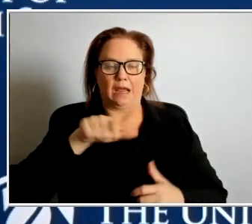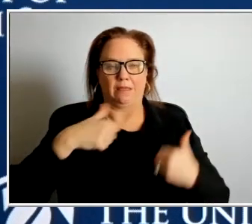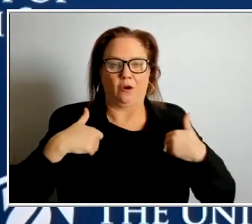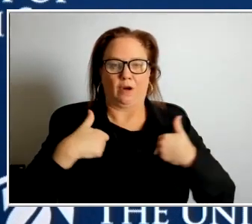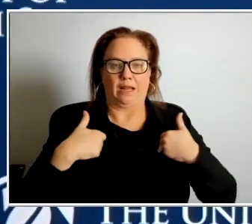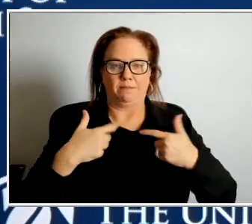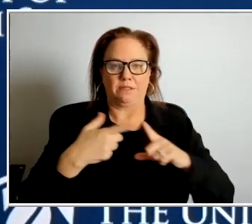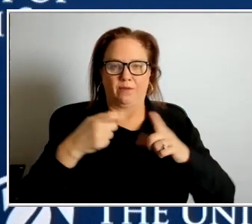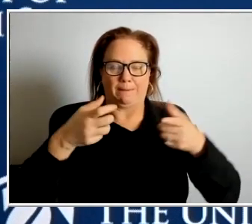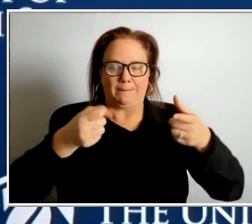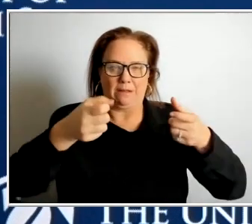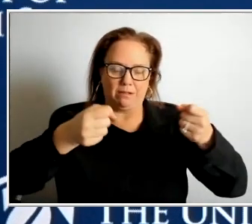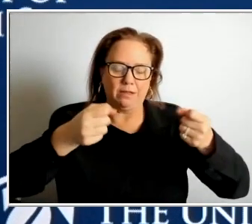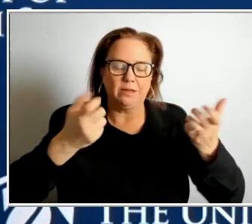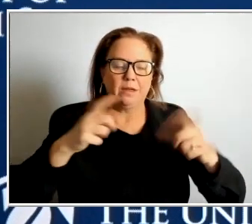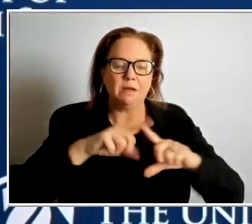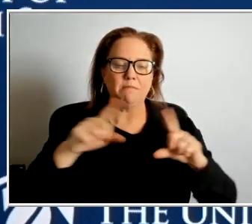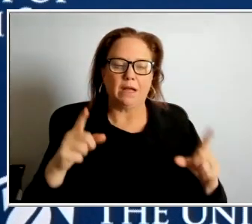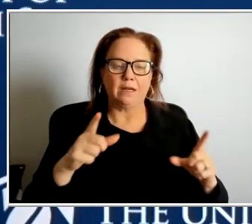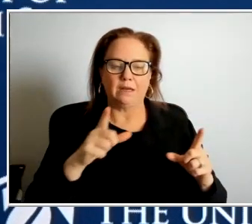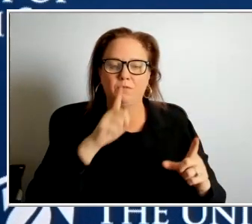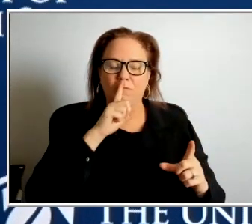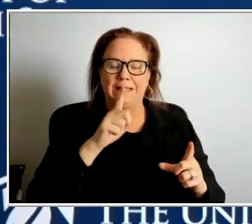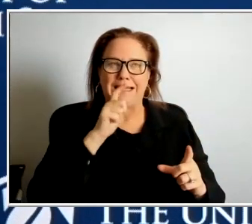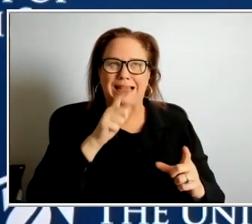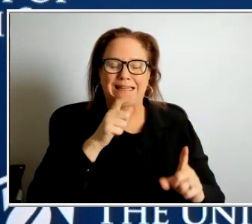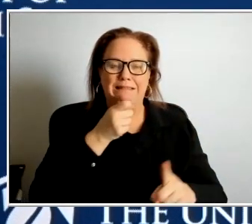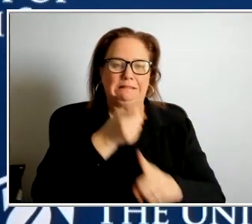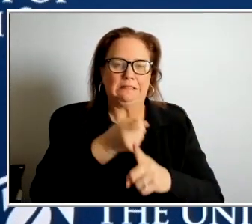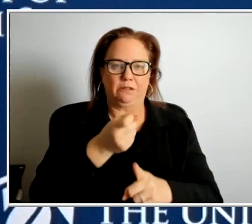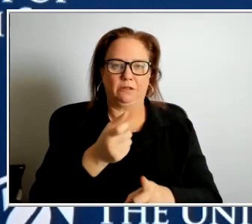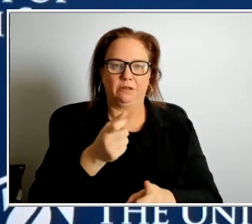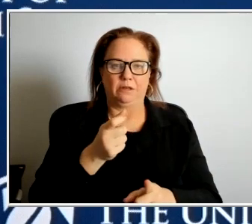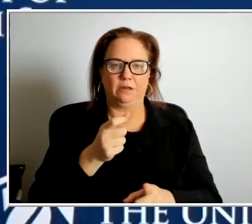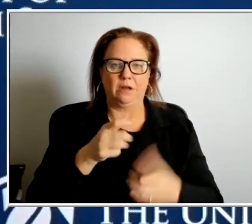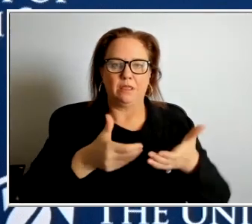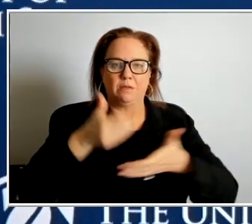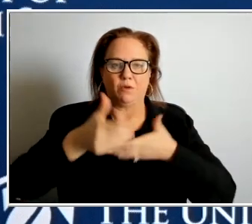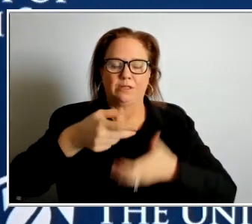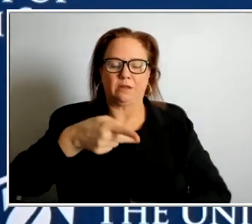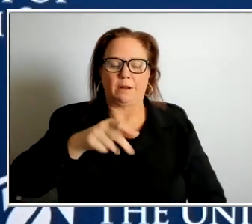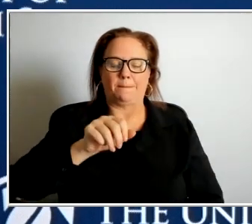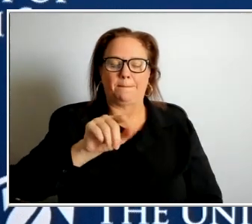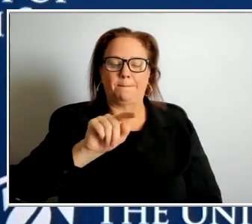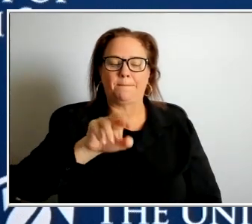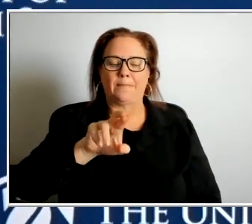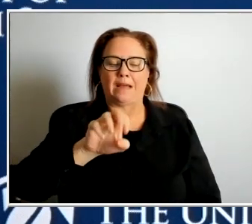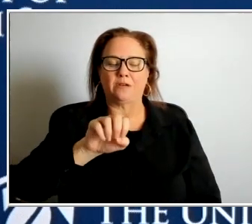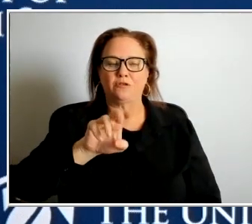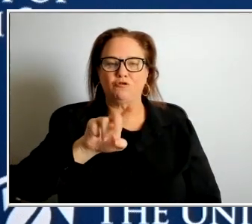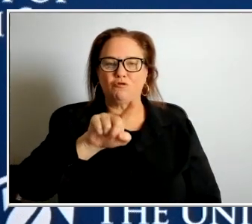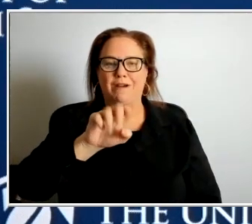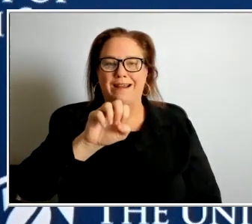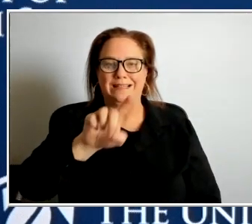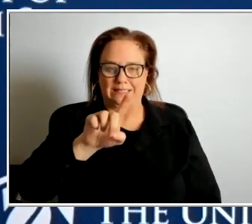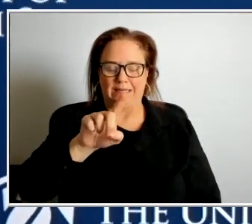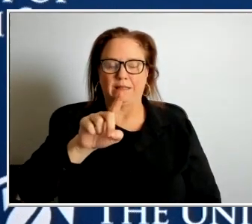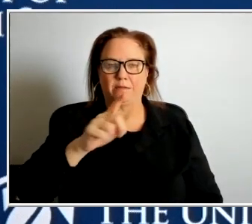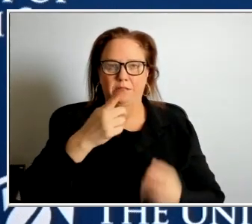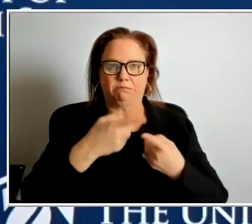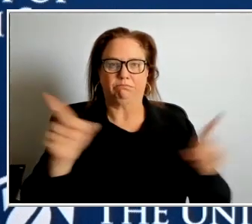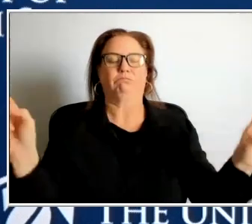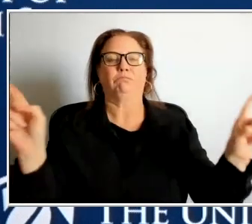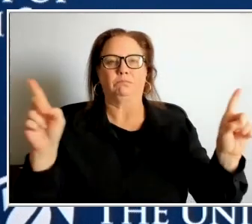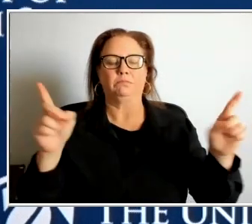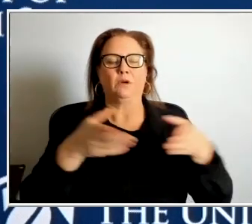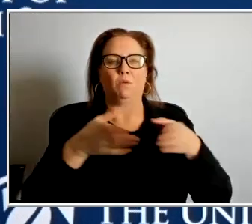from. But it really wasn't until you had the process of pasteurization that became widely known and utilized to